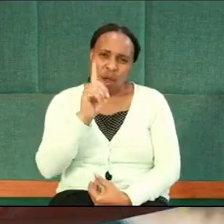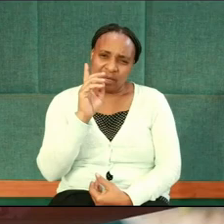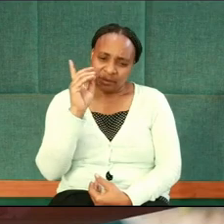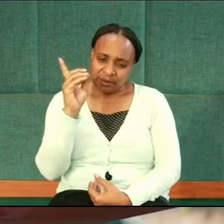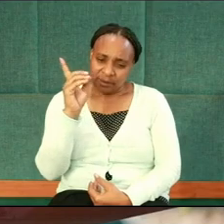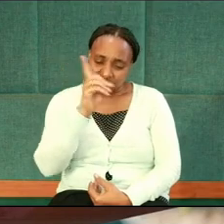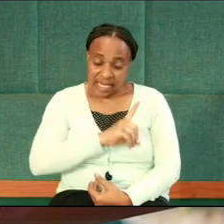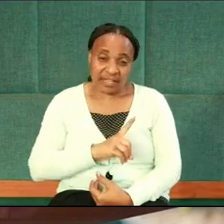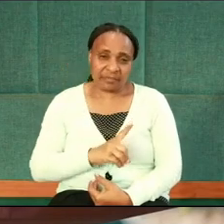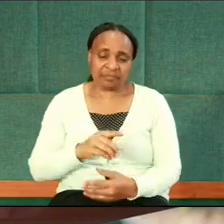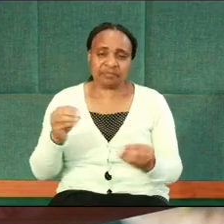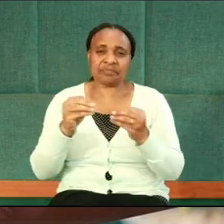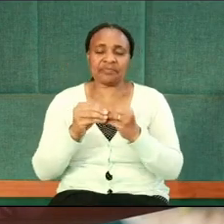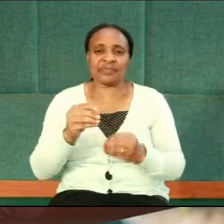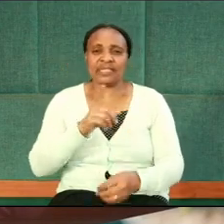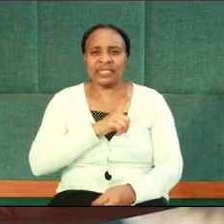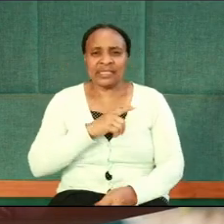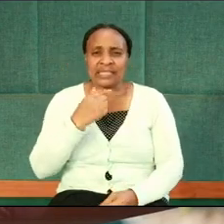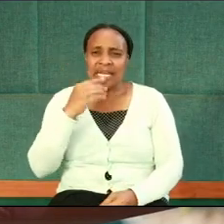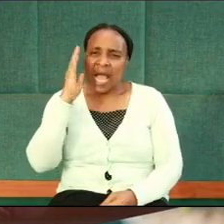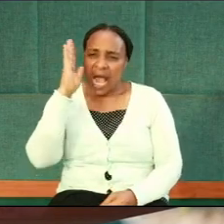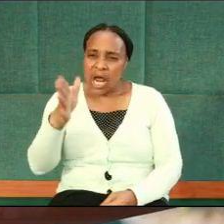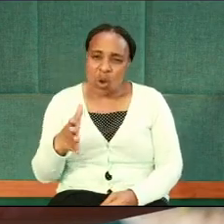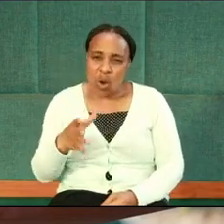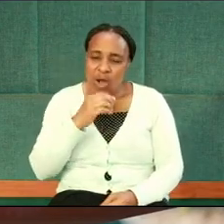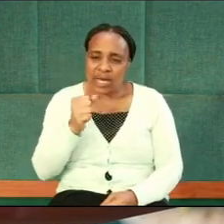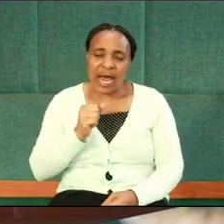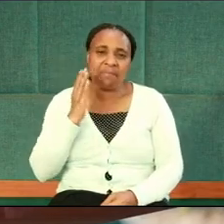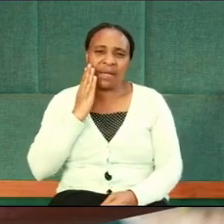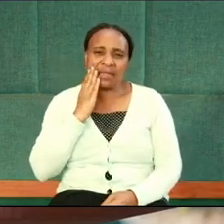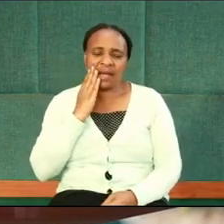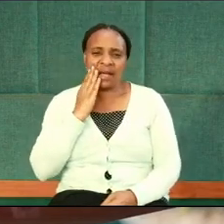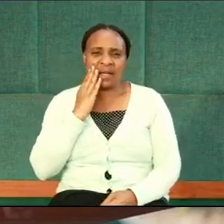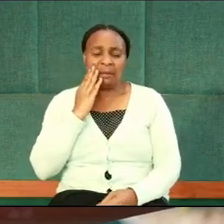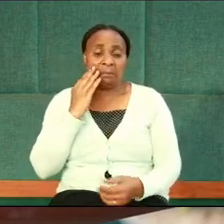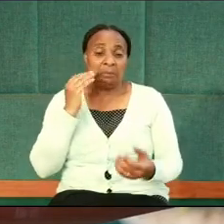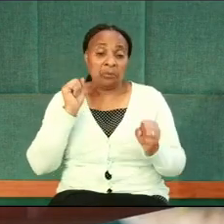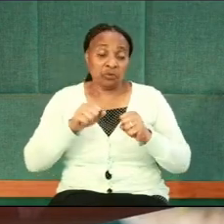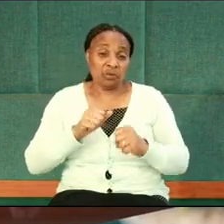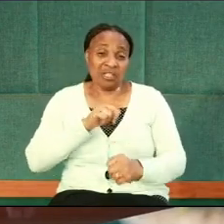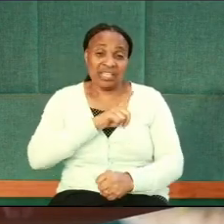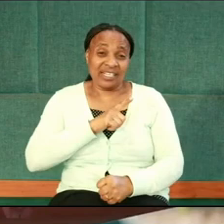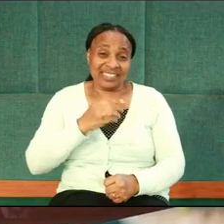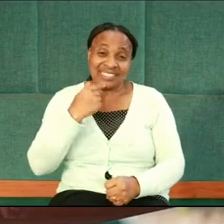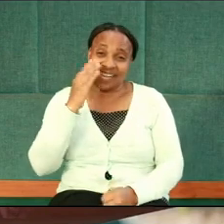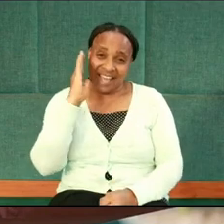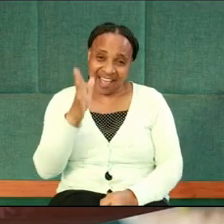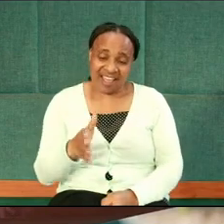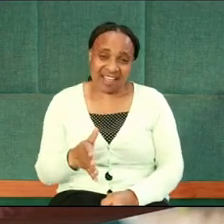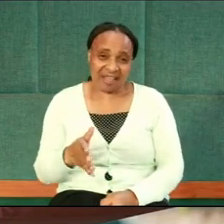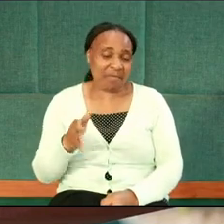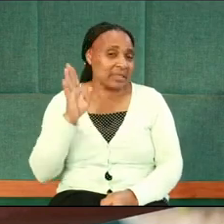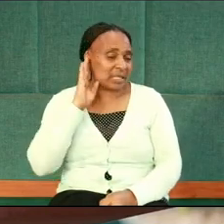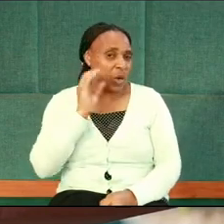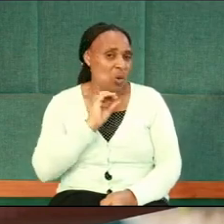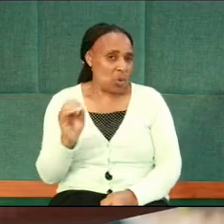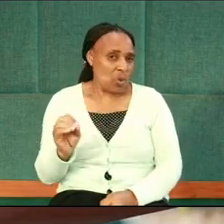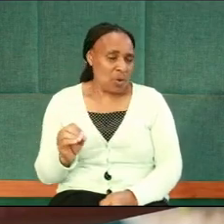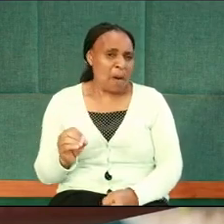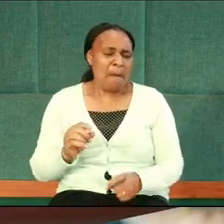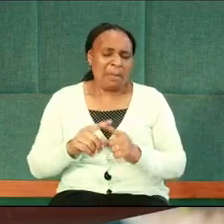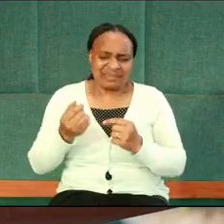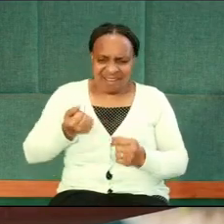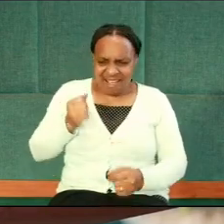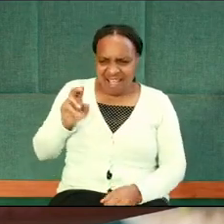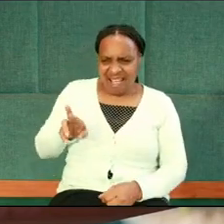lady, and she says, "Hi, grandma." And of course, the lady might have said hi, and she didn't hear. So according